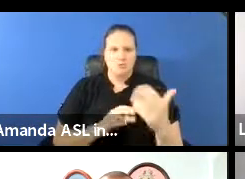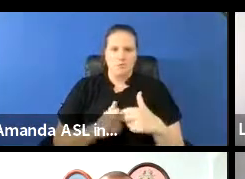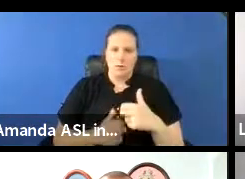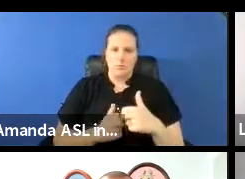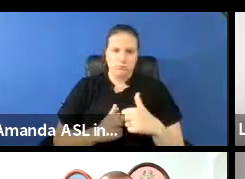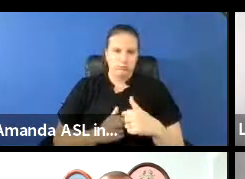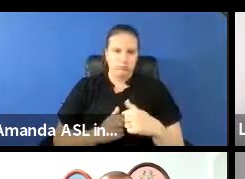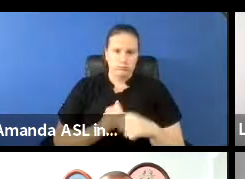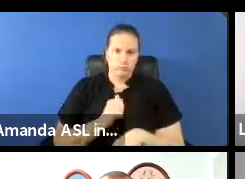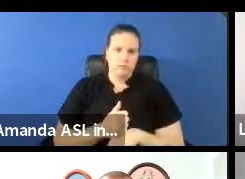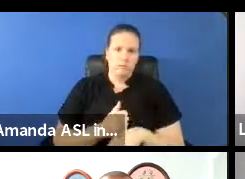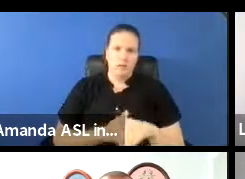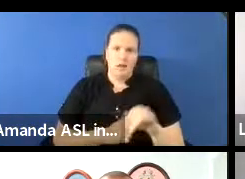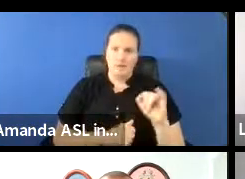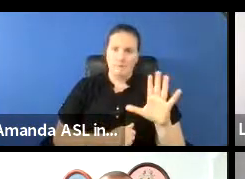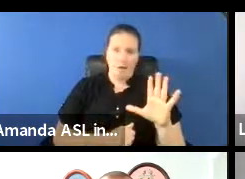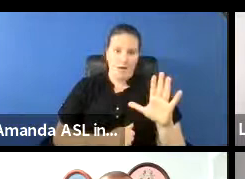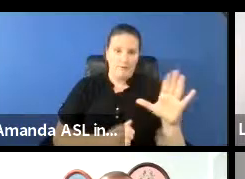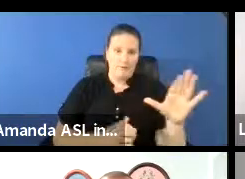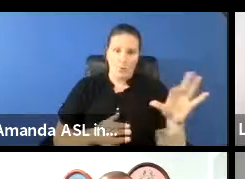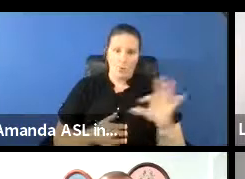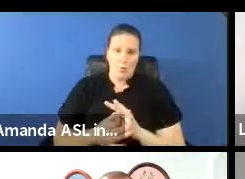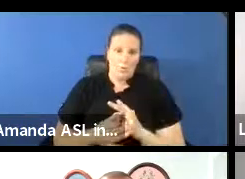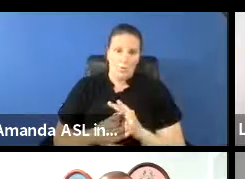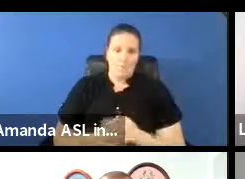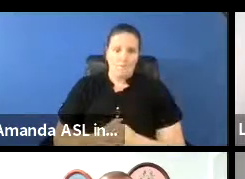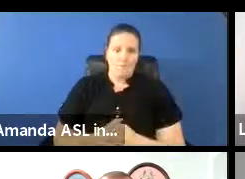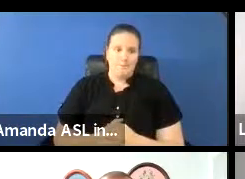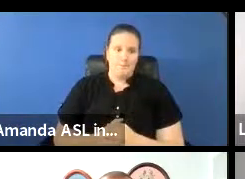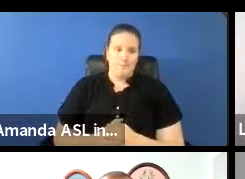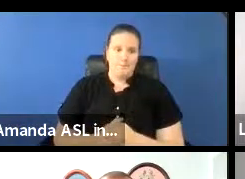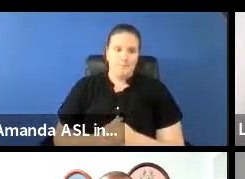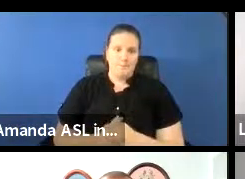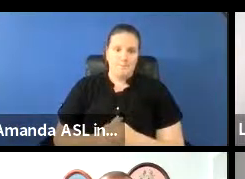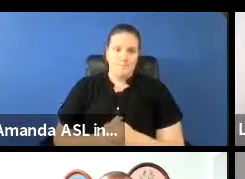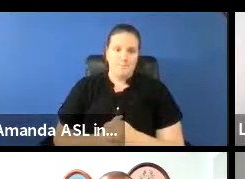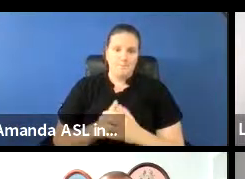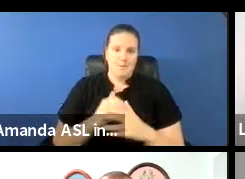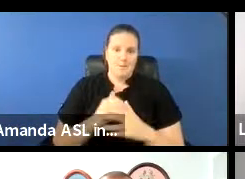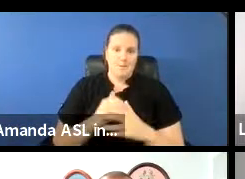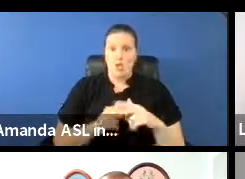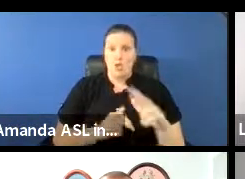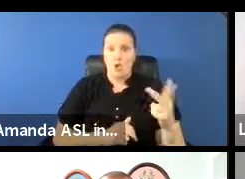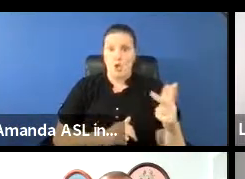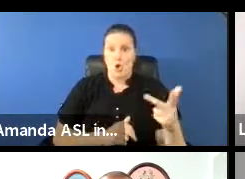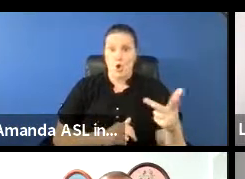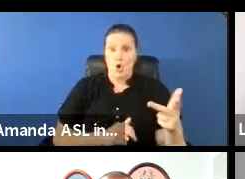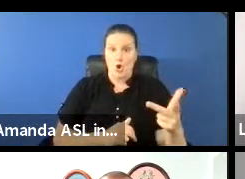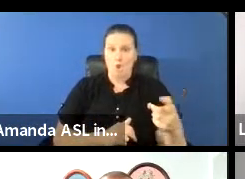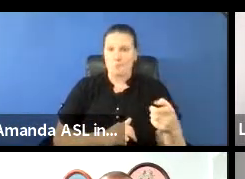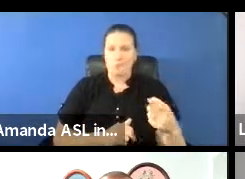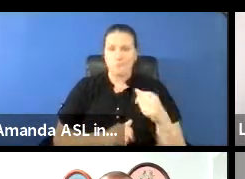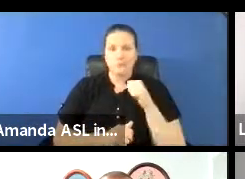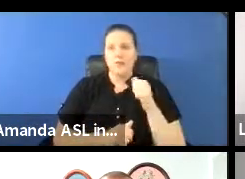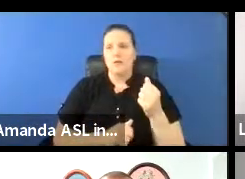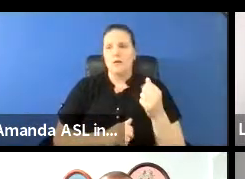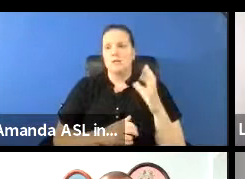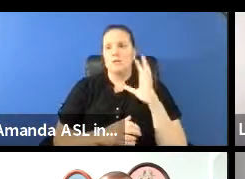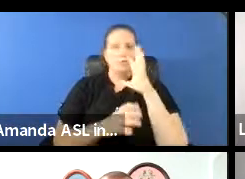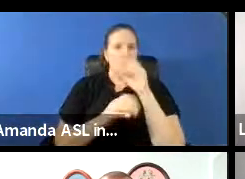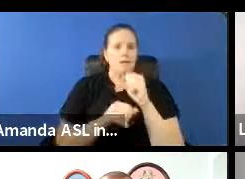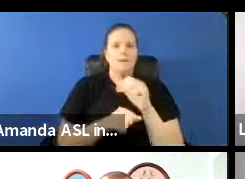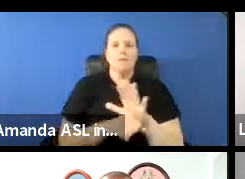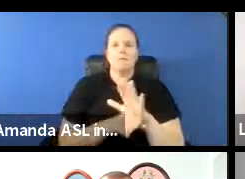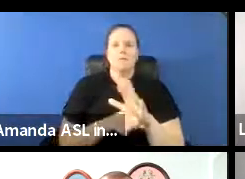that exist in the I-5 corridor. Once again, building a third bridge is not going to attract enough